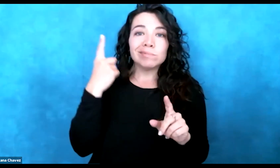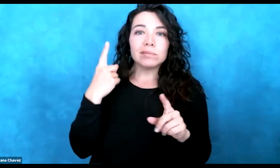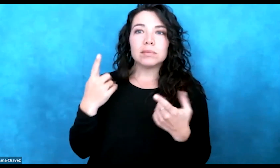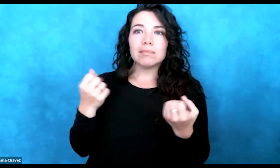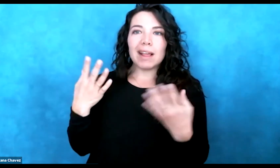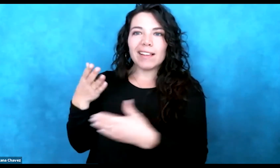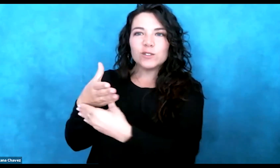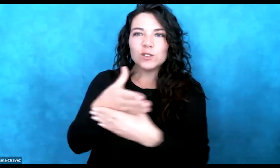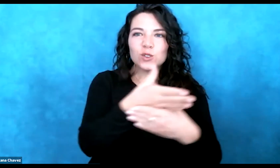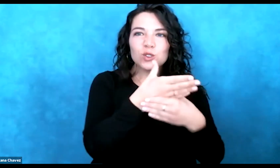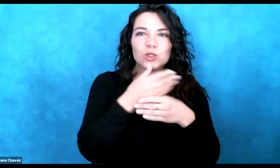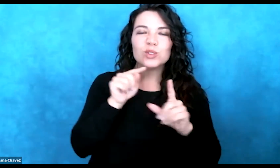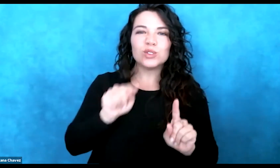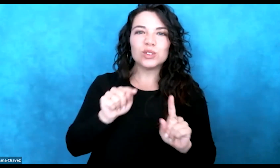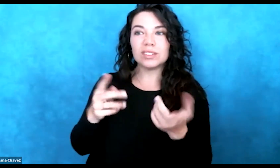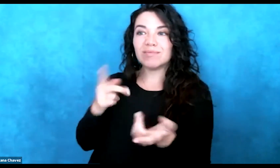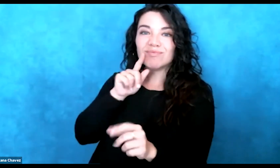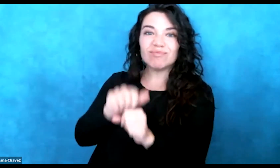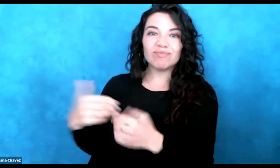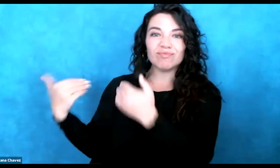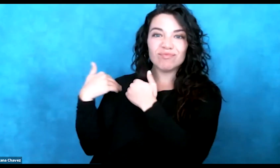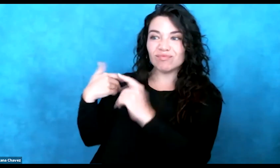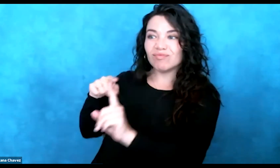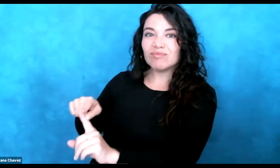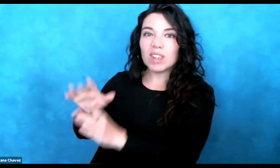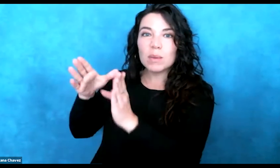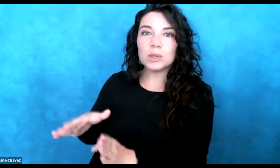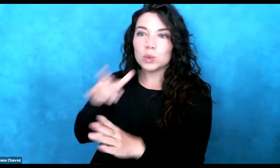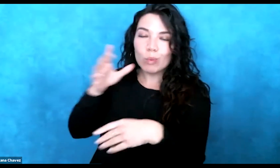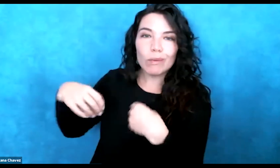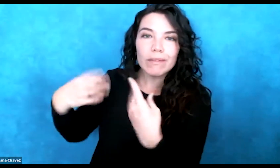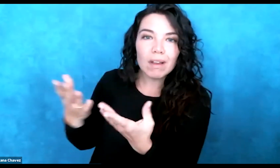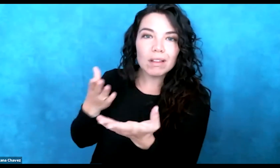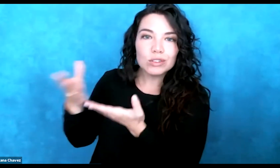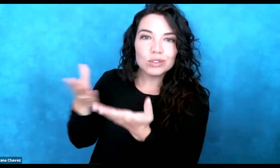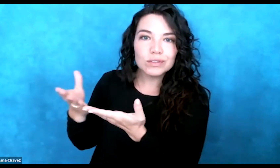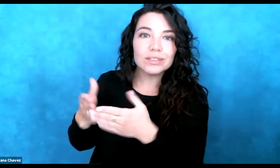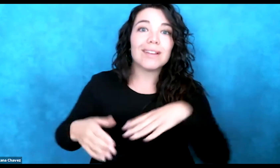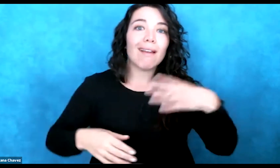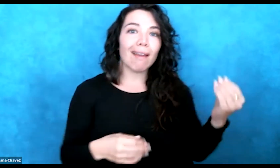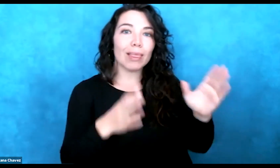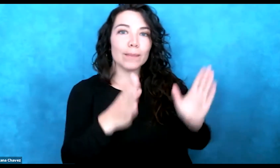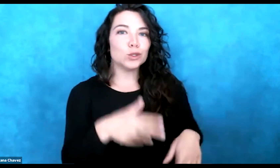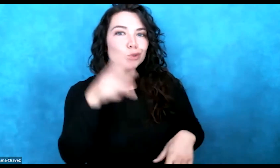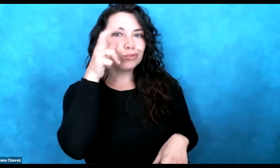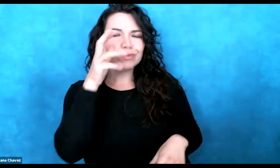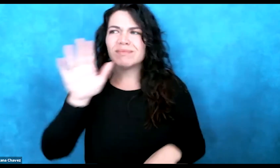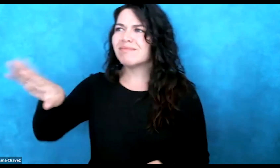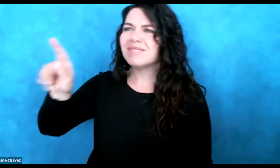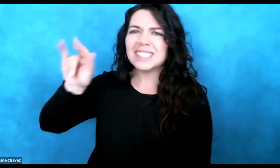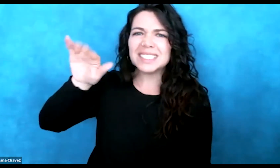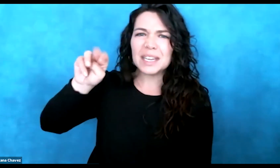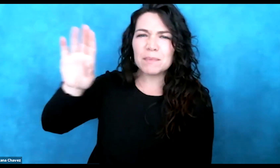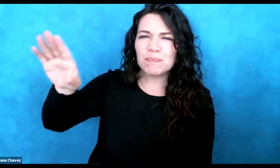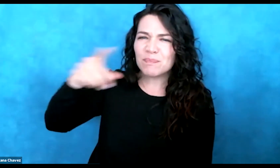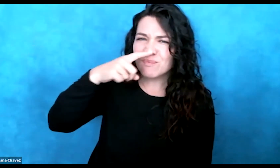the caregiver or the person delivering the service and the person attending. And we realized much was, yep. So sorry to interrupt you. Would you